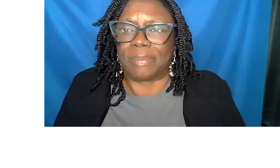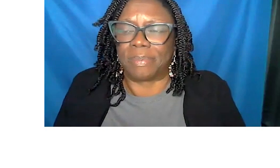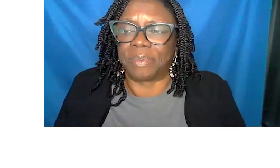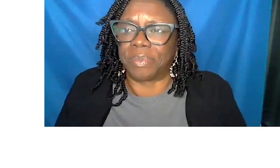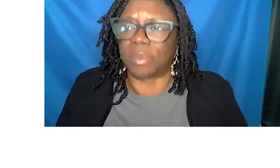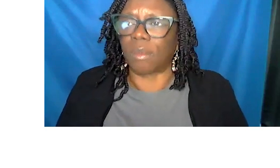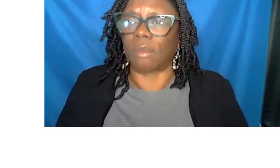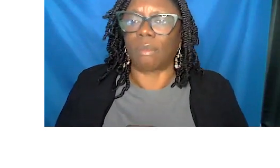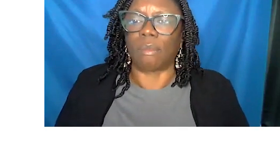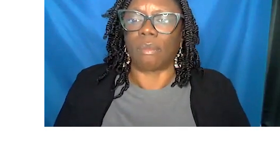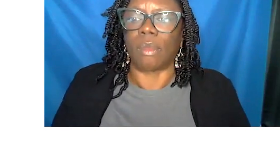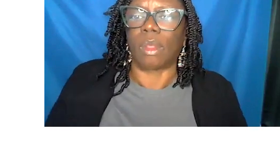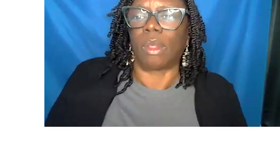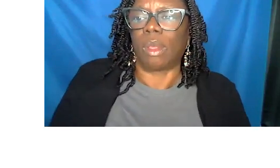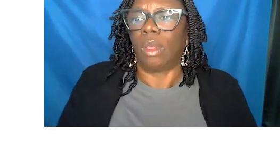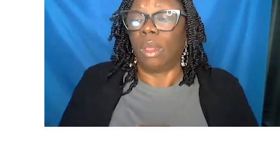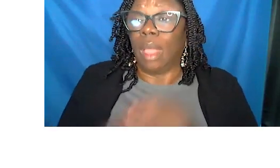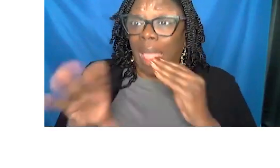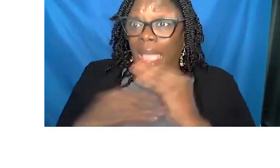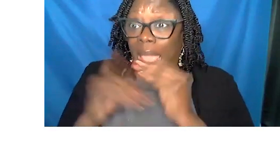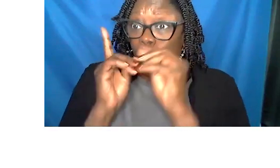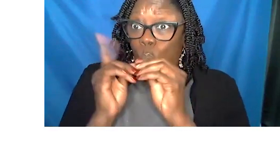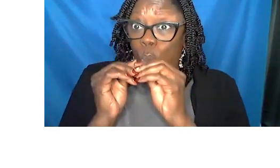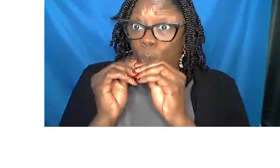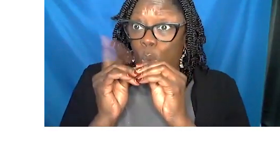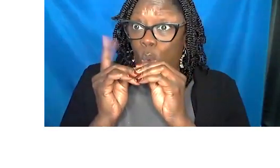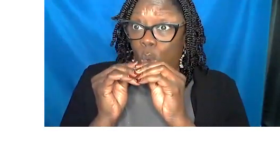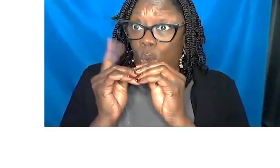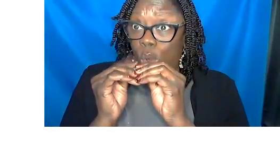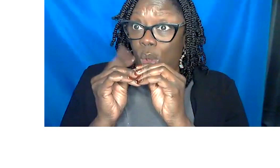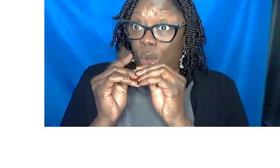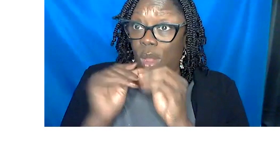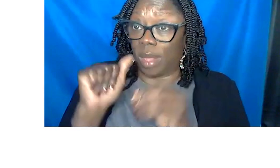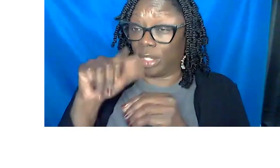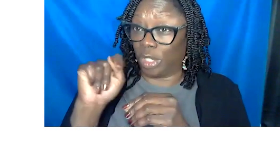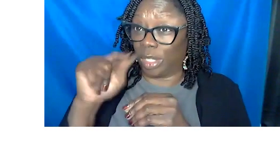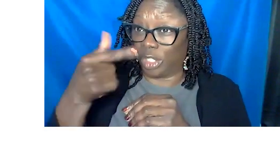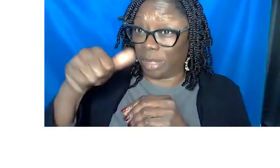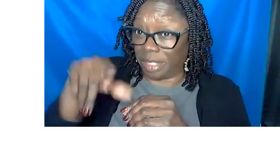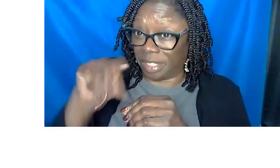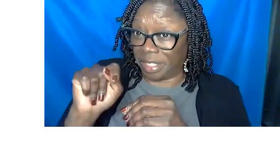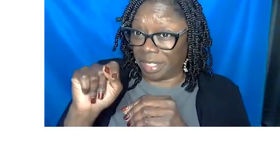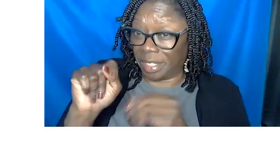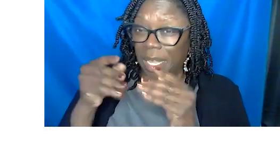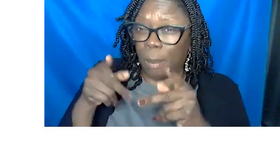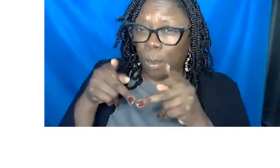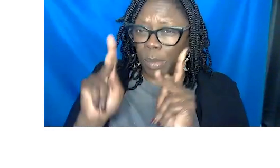It just to add one more thing to that point, ChatGPT also now